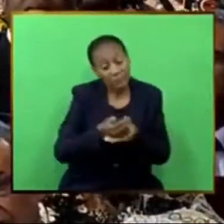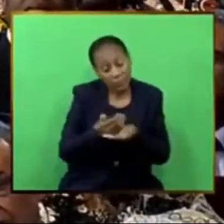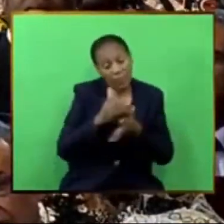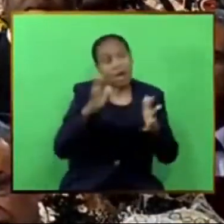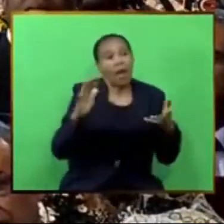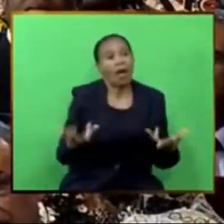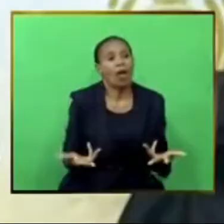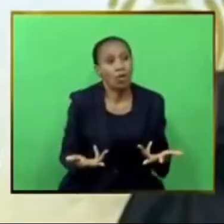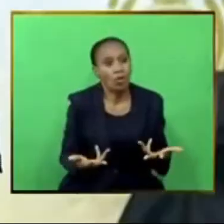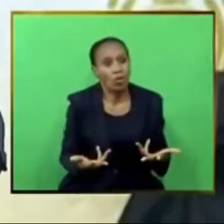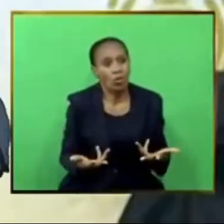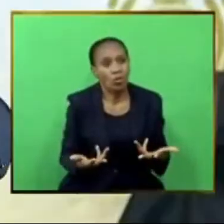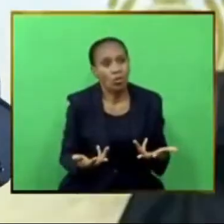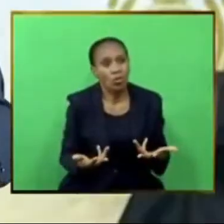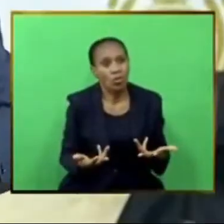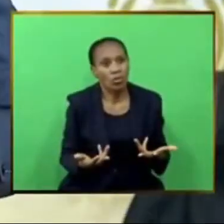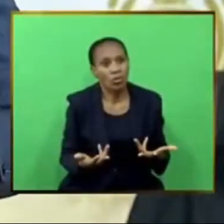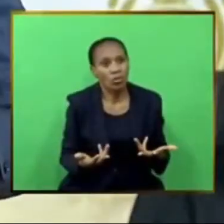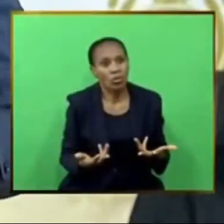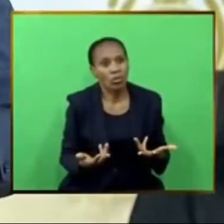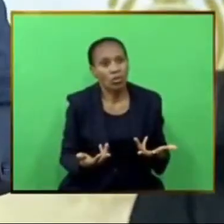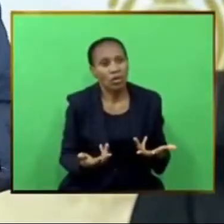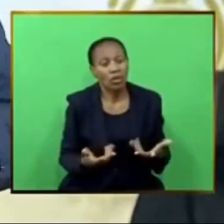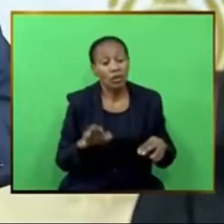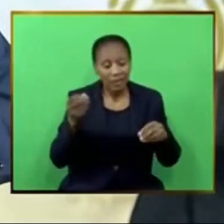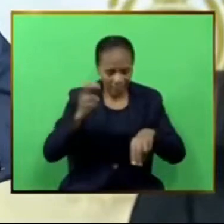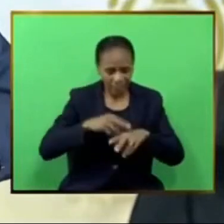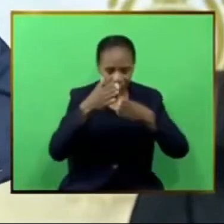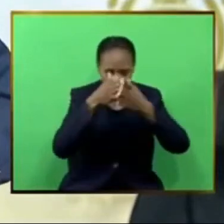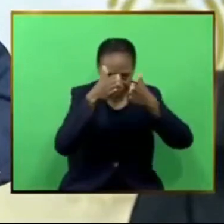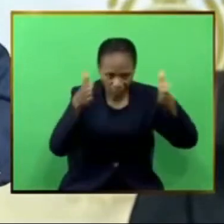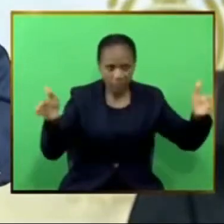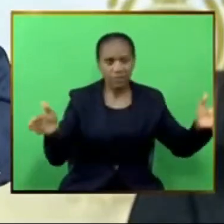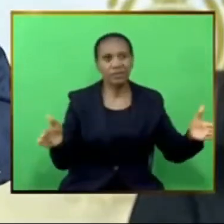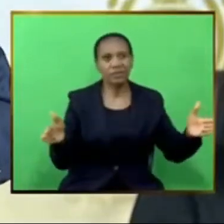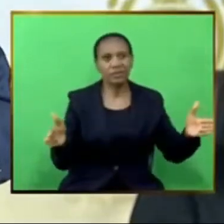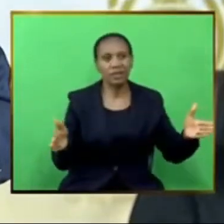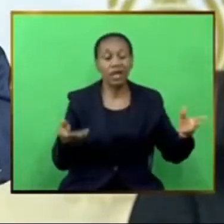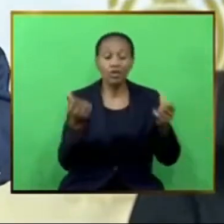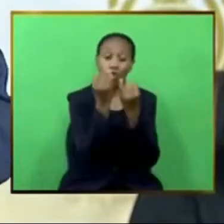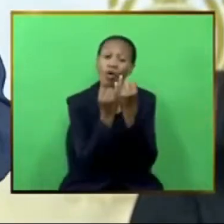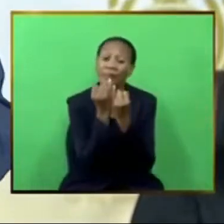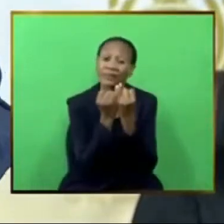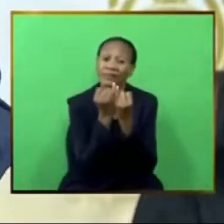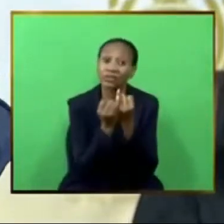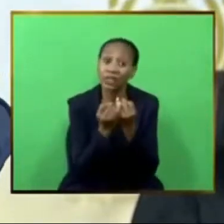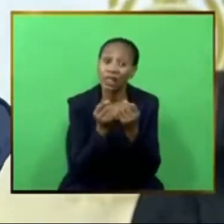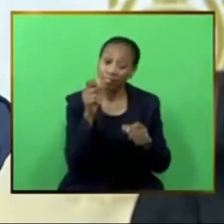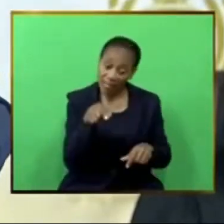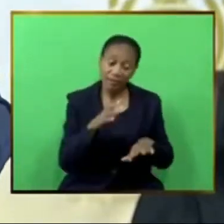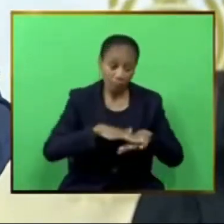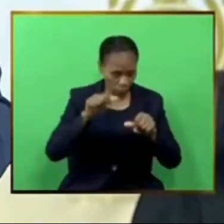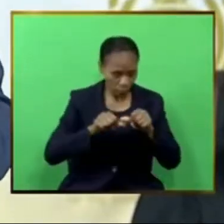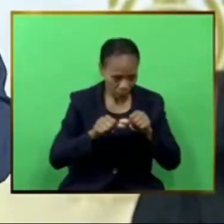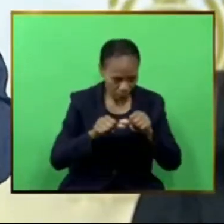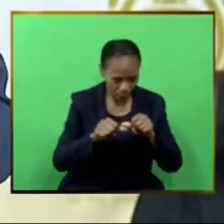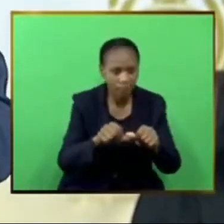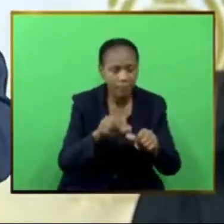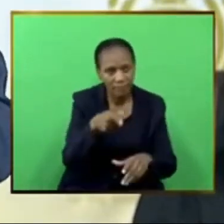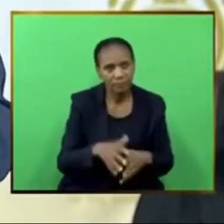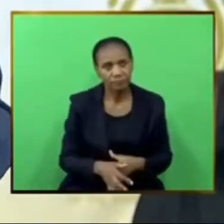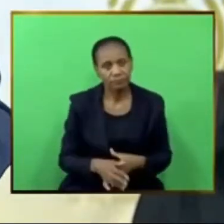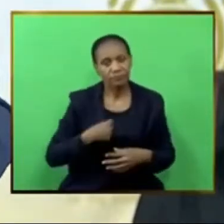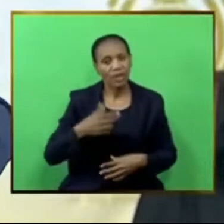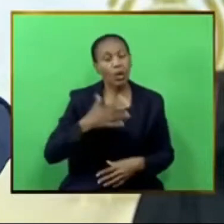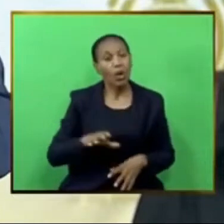as a principle of efficiency, transparency, and competition remain paramount. And we